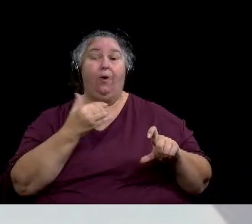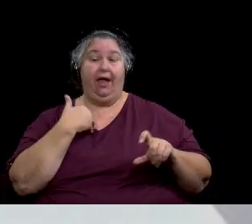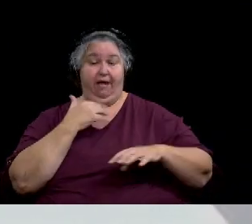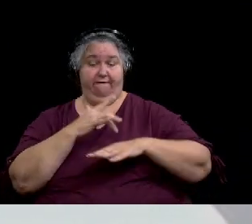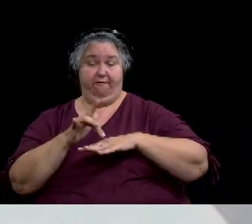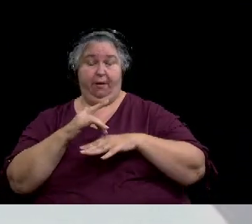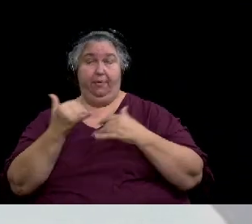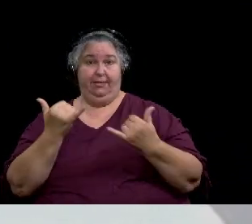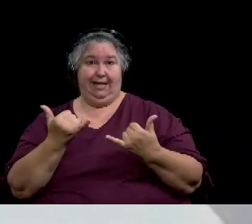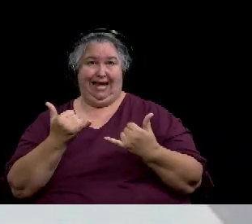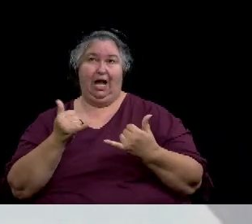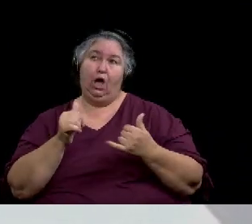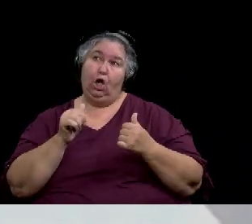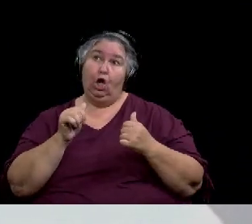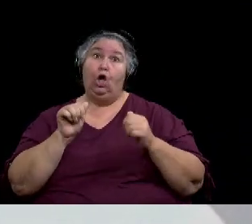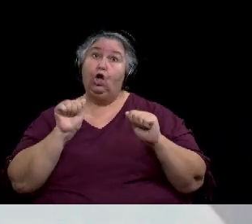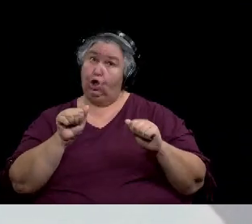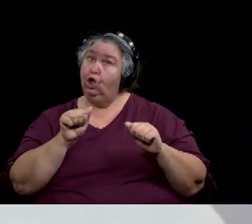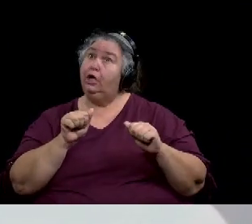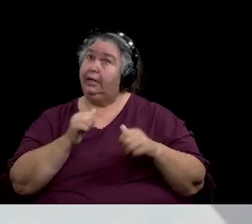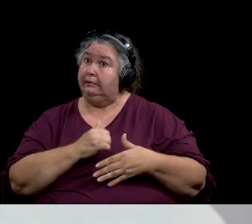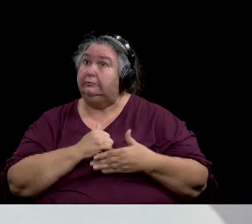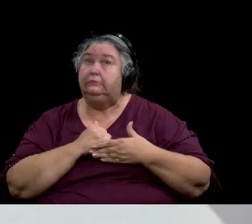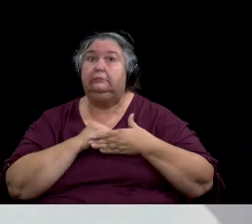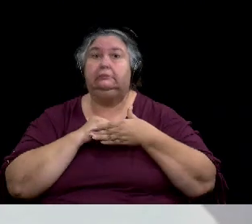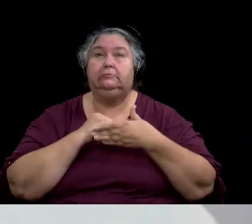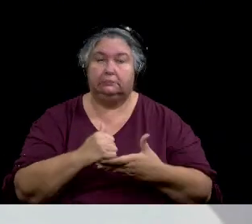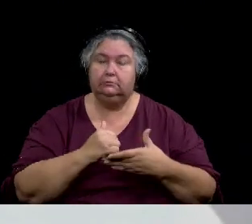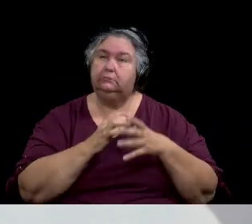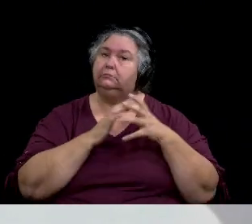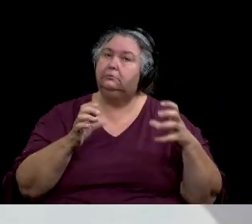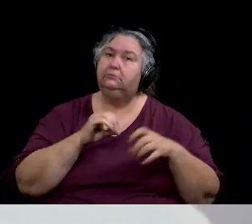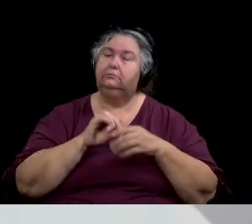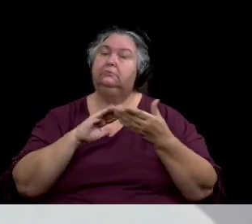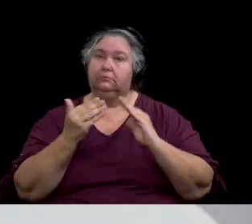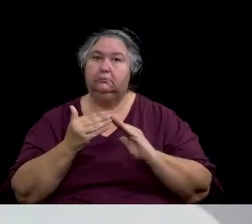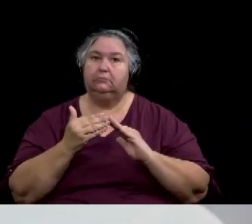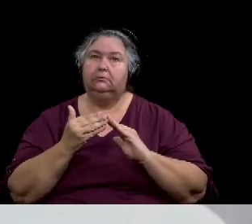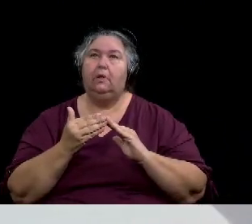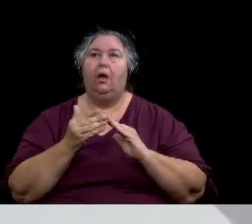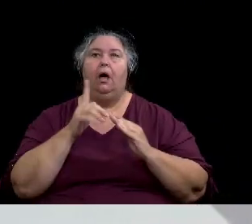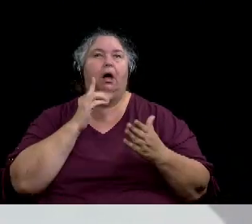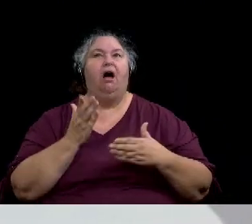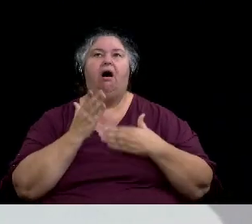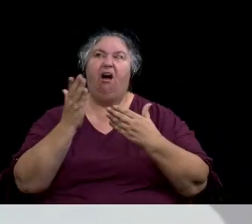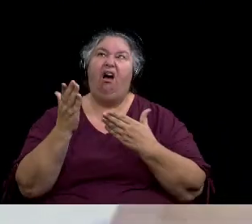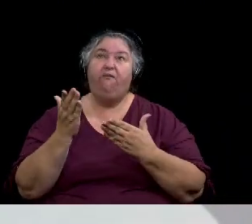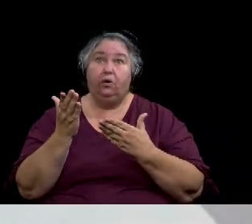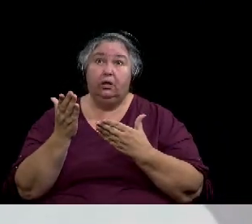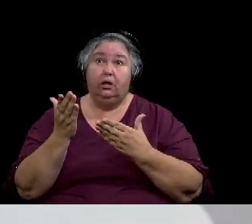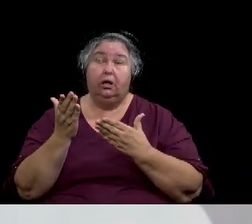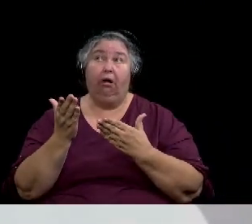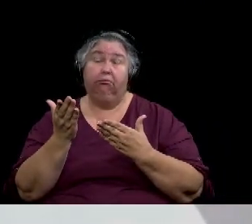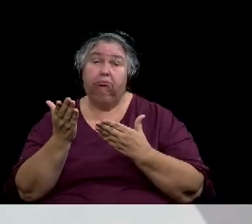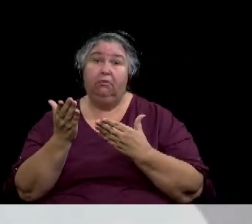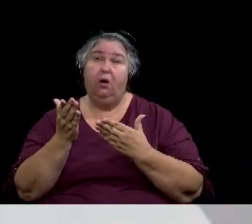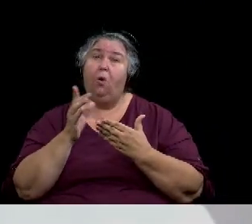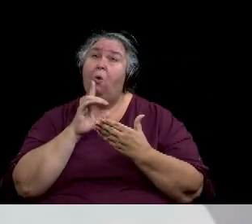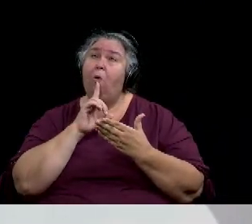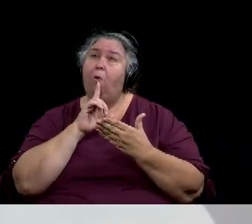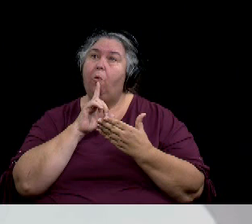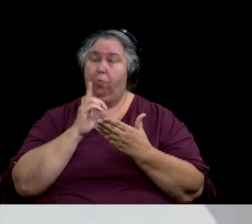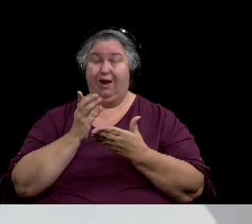us could be a game changer for our community. Of course, just offering it isn't enough. We really need to see